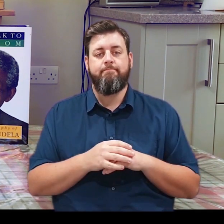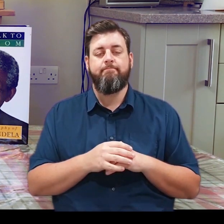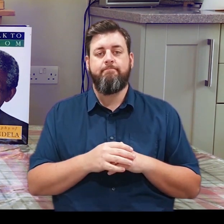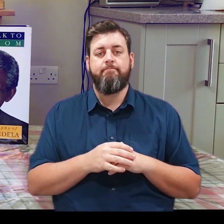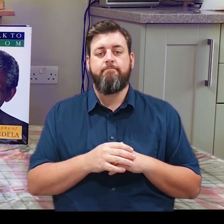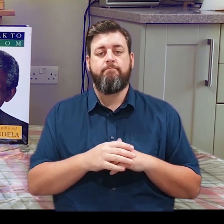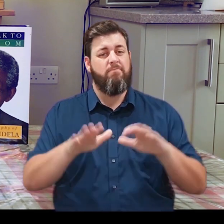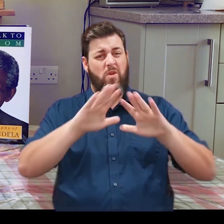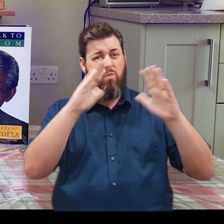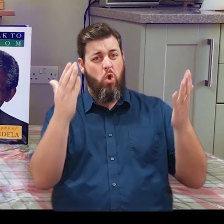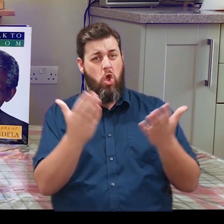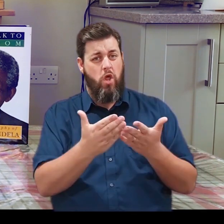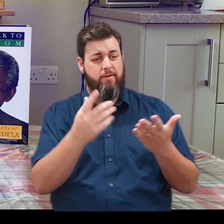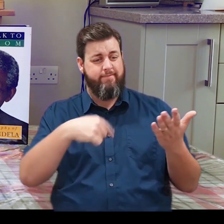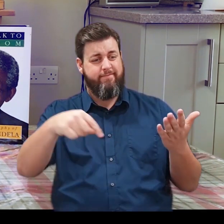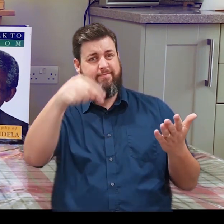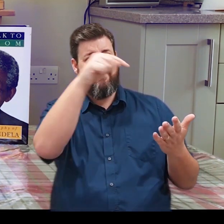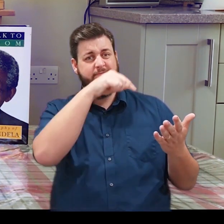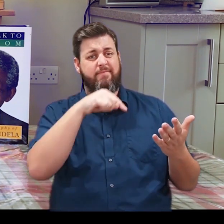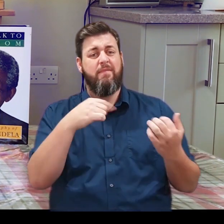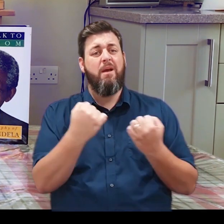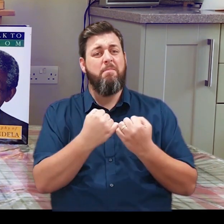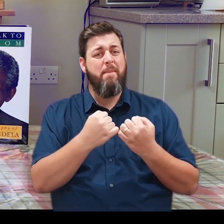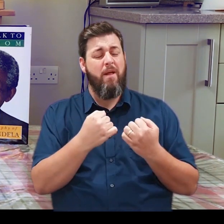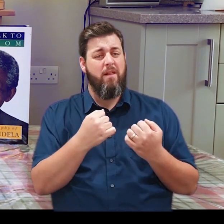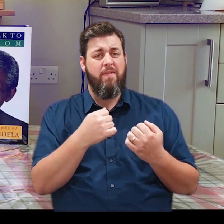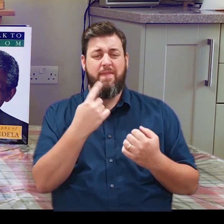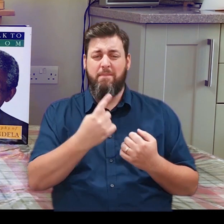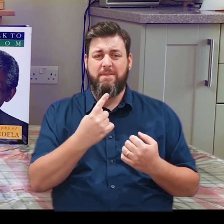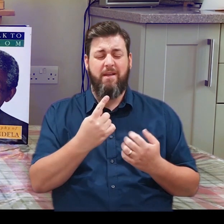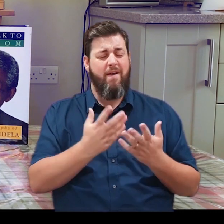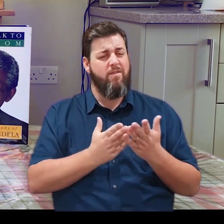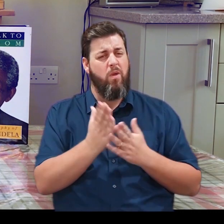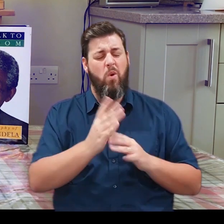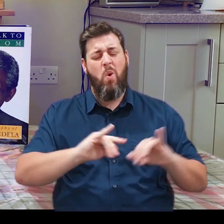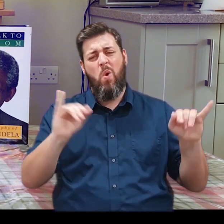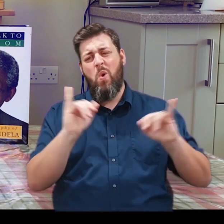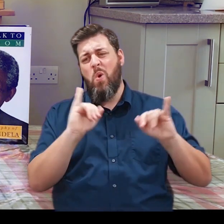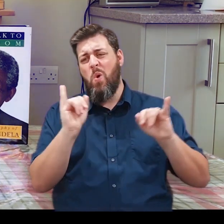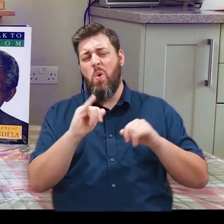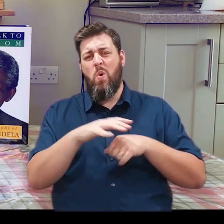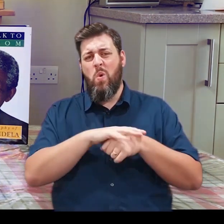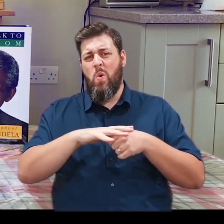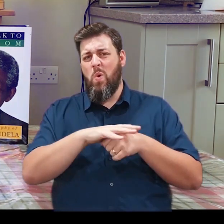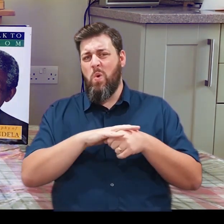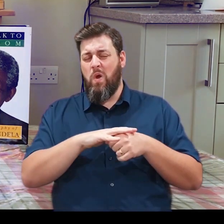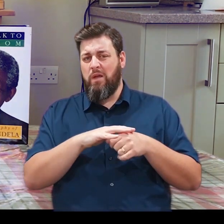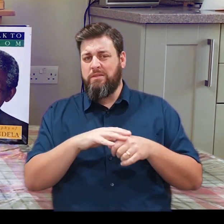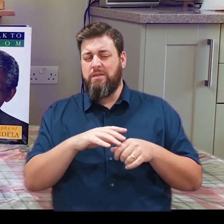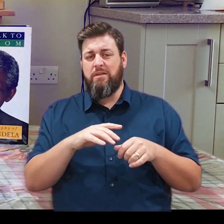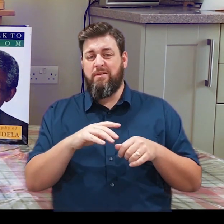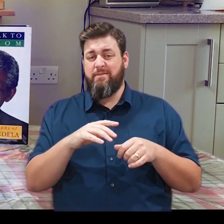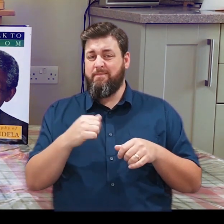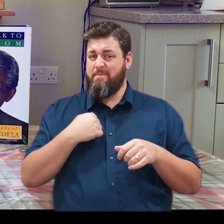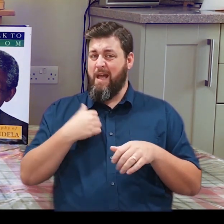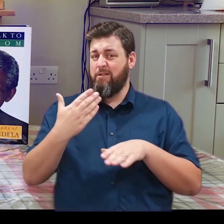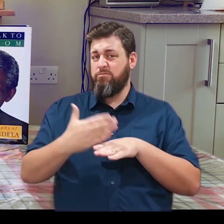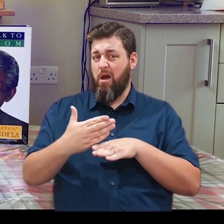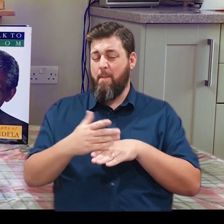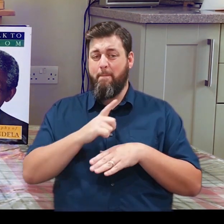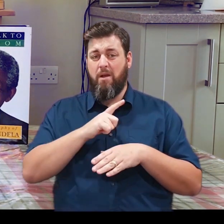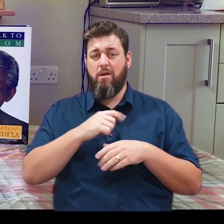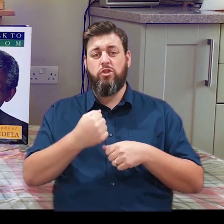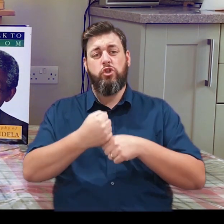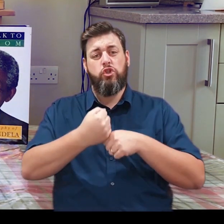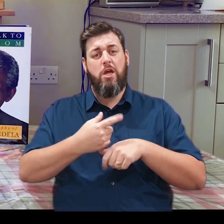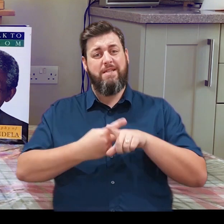And all over the world, people struggle with the most terrible circumstances. Part of my job, because the